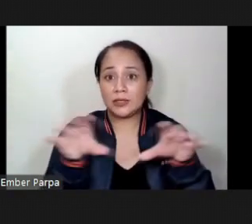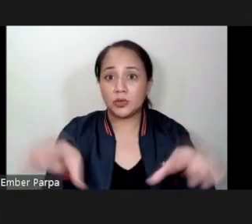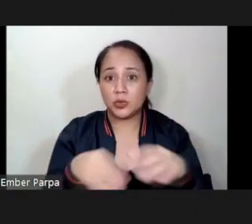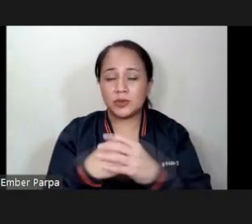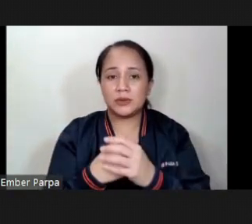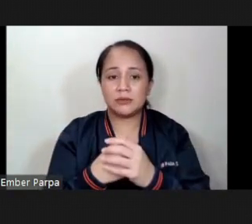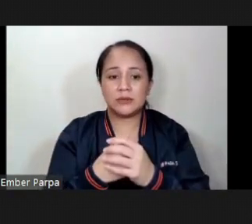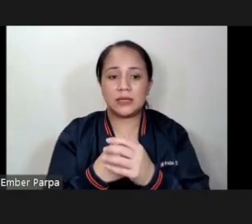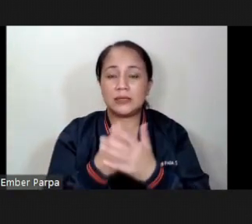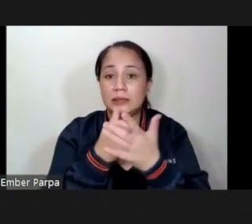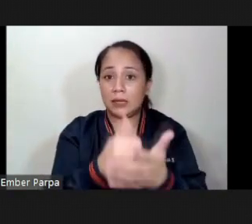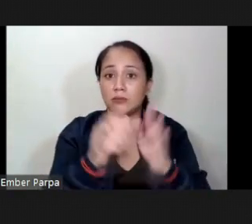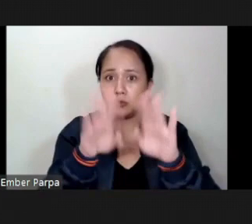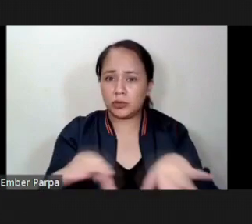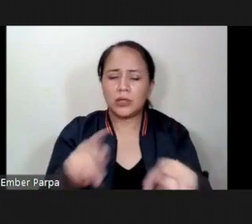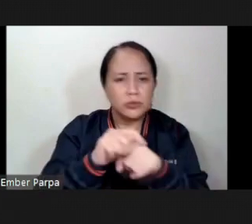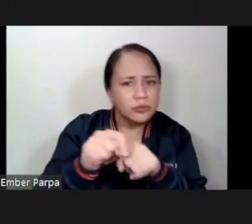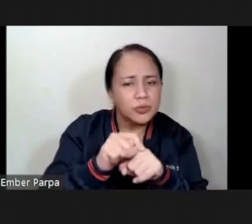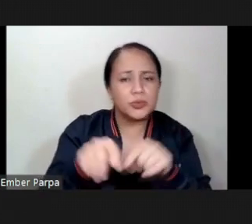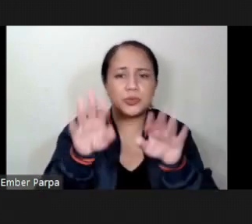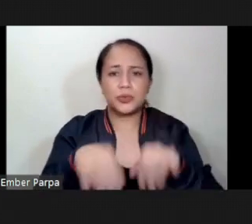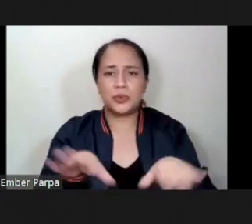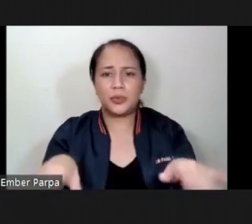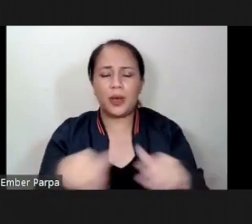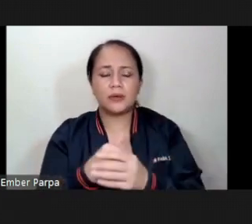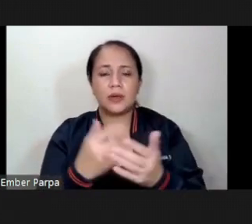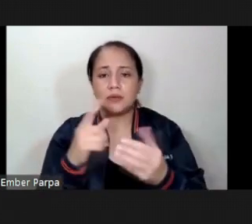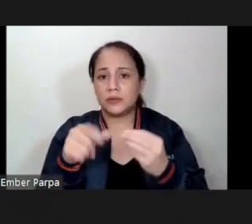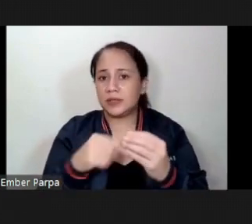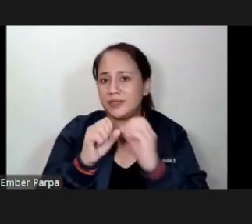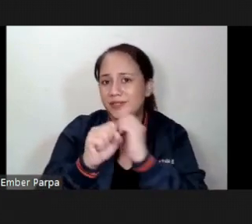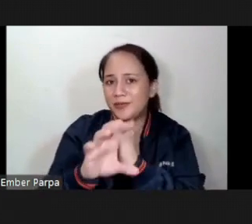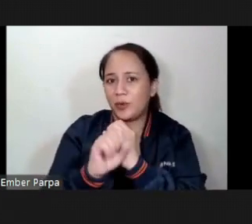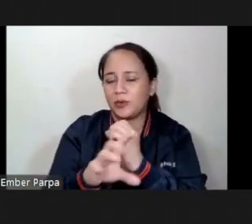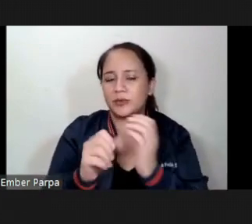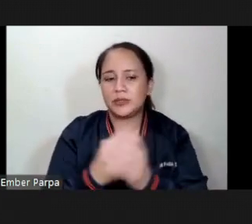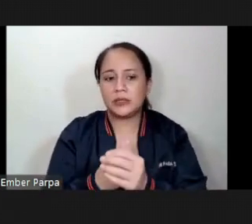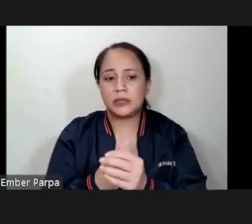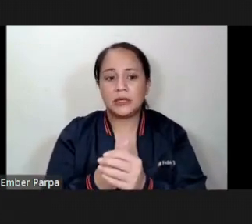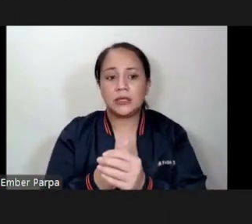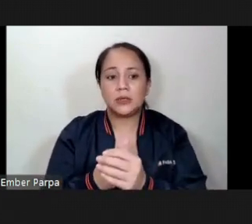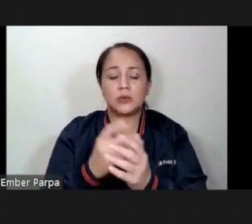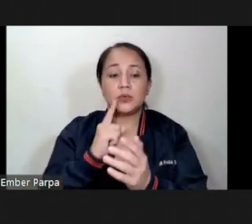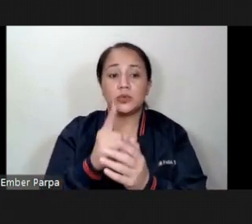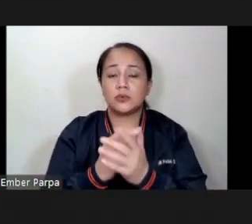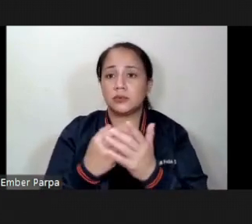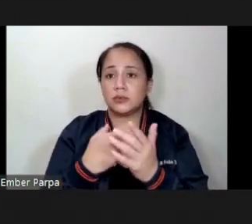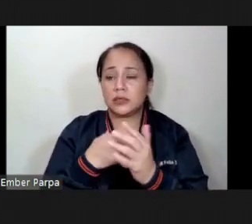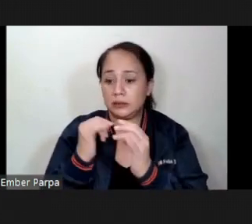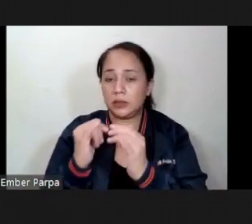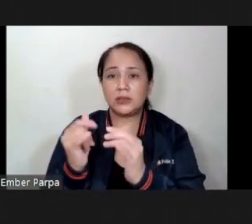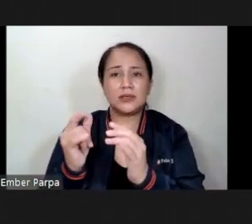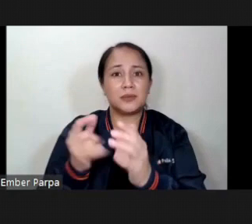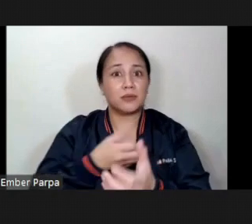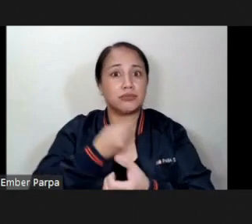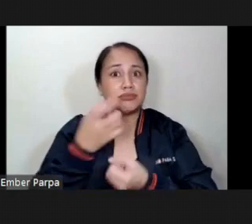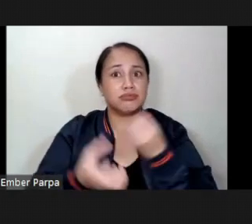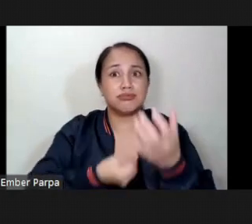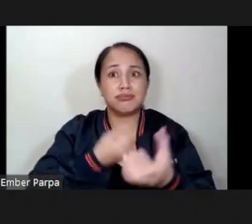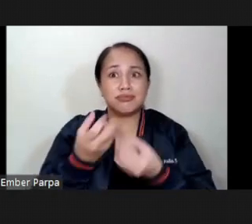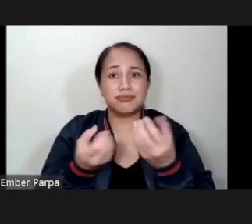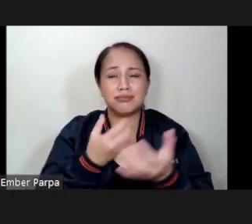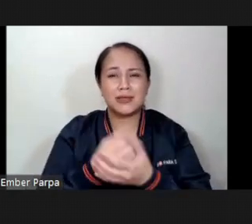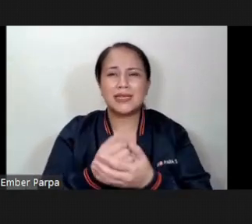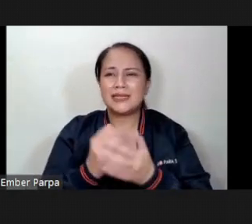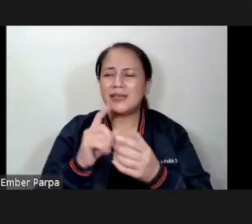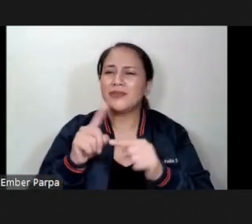the children, train the children for this kind of advocacy. Sila daw ay mangyud magstorya pod sila kanang